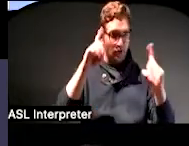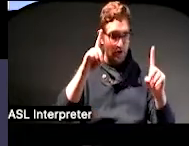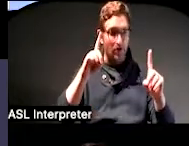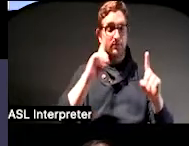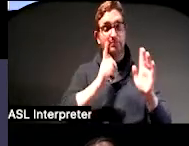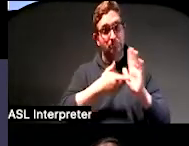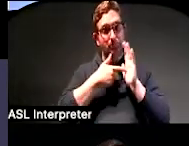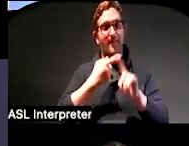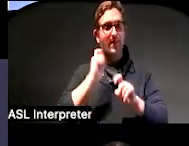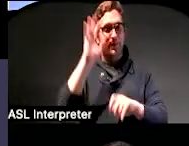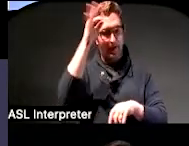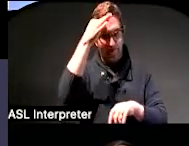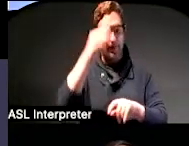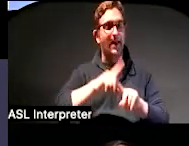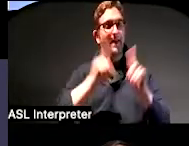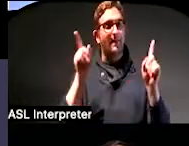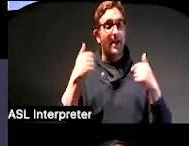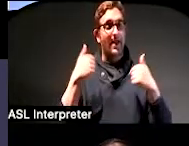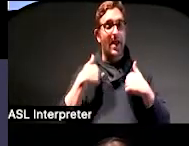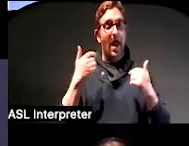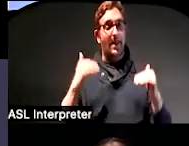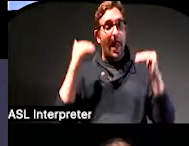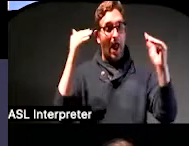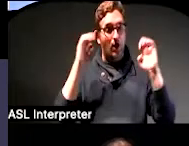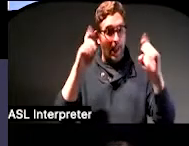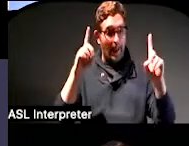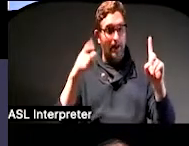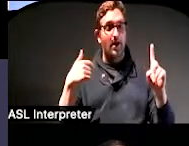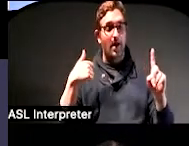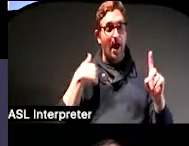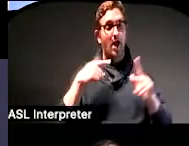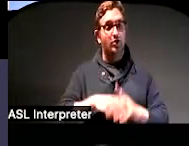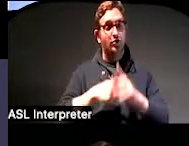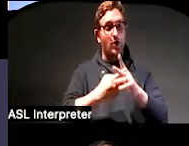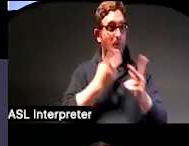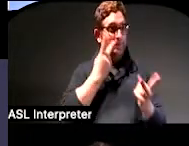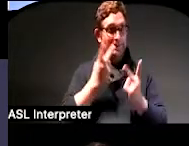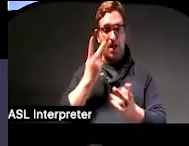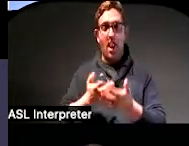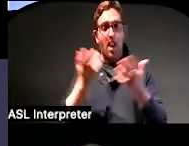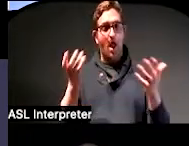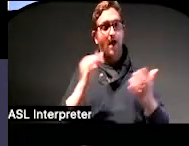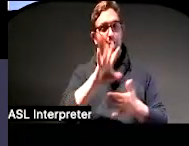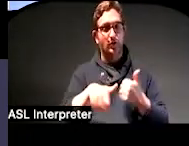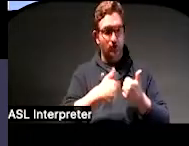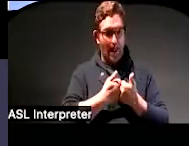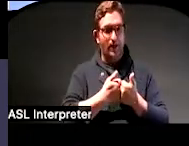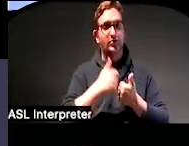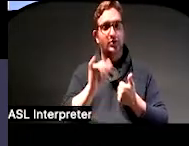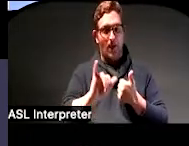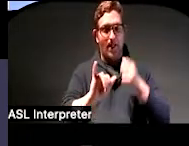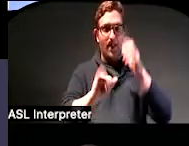But I'm in higher ed, and I am starting to see a lot of those challenges as